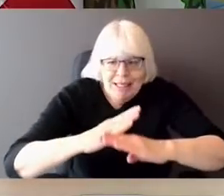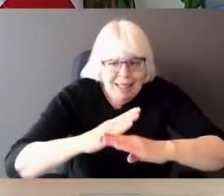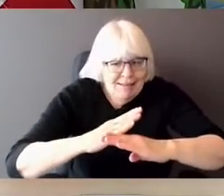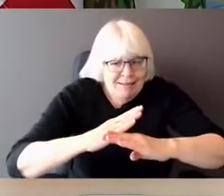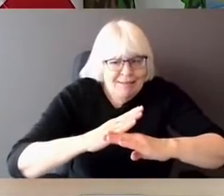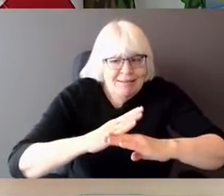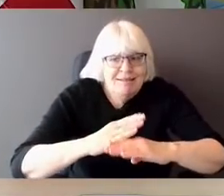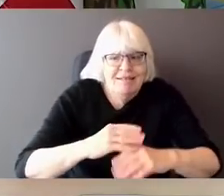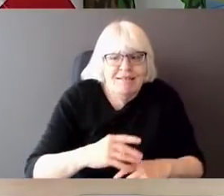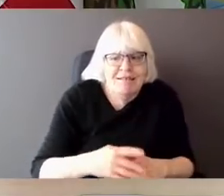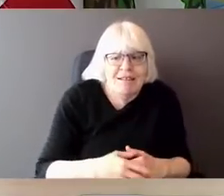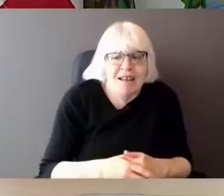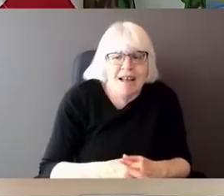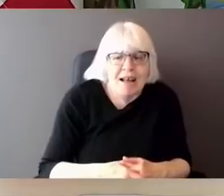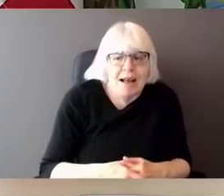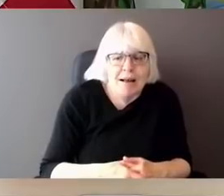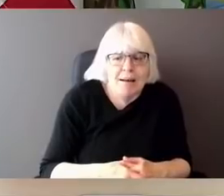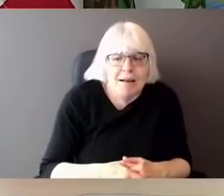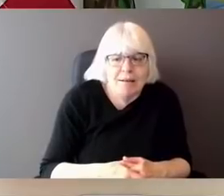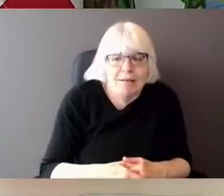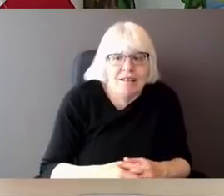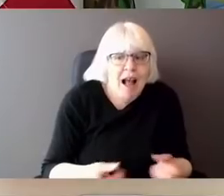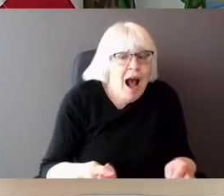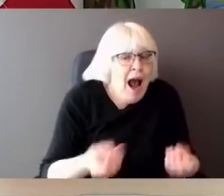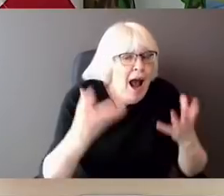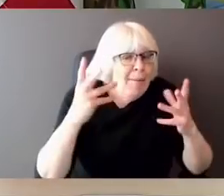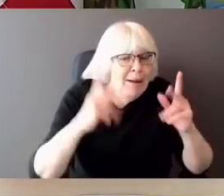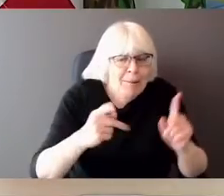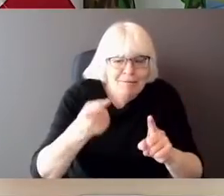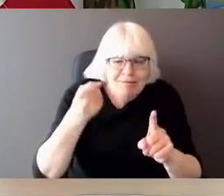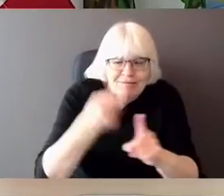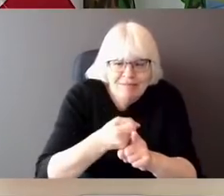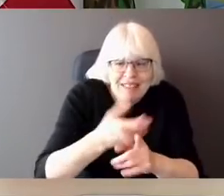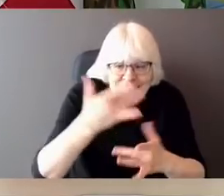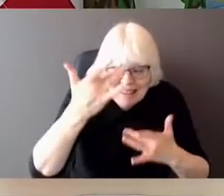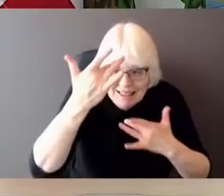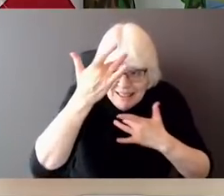But certainly, an individual, a case's